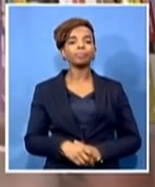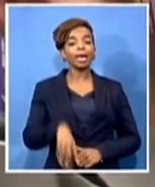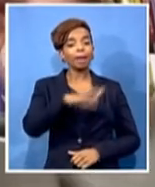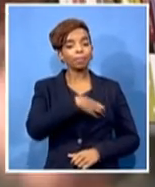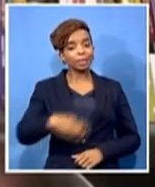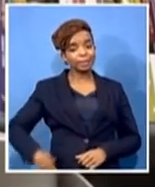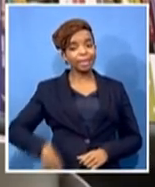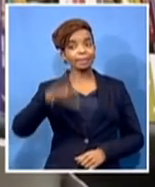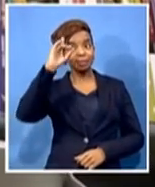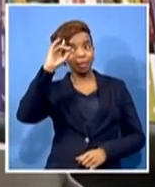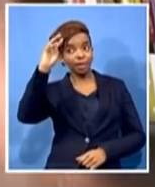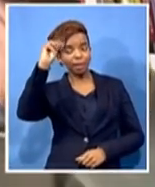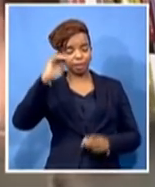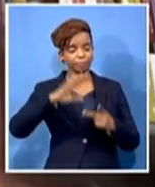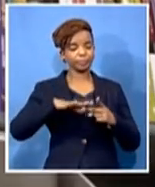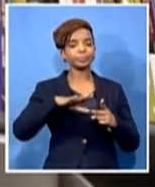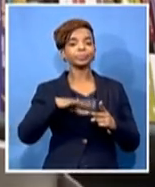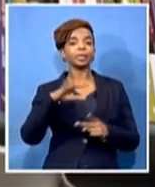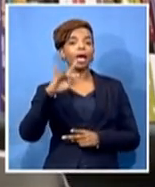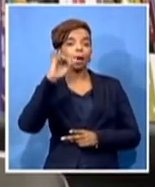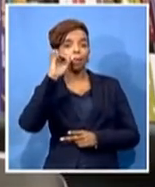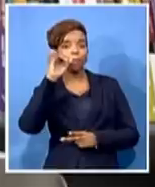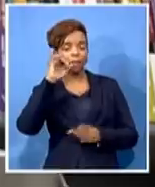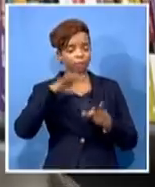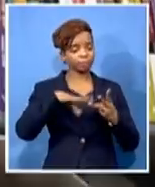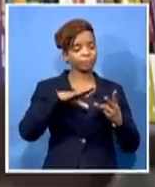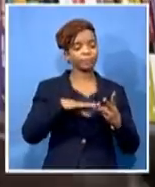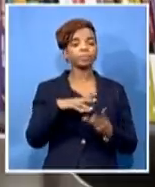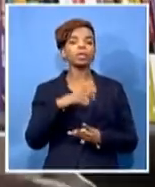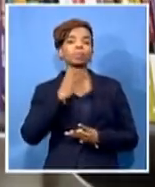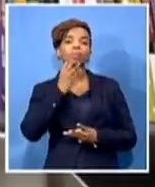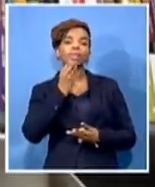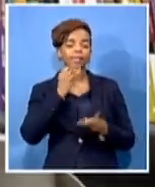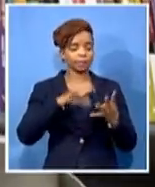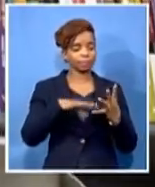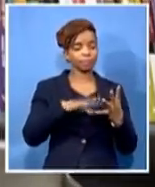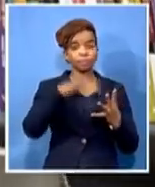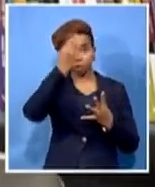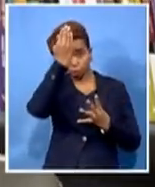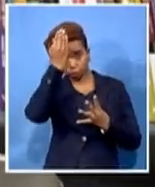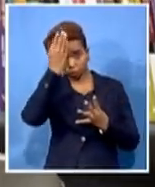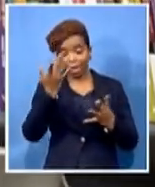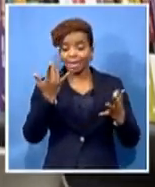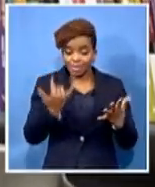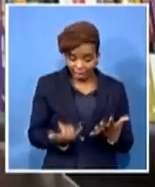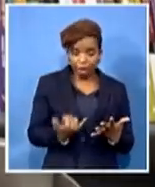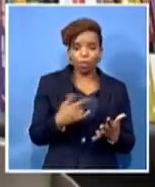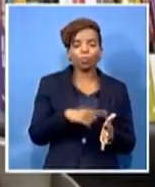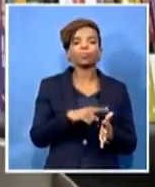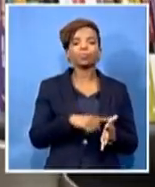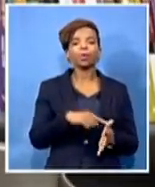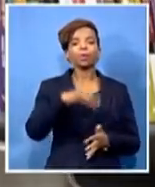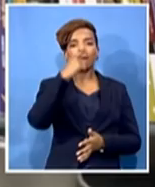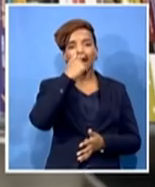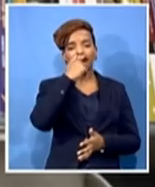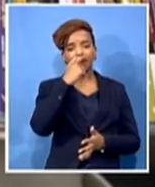Mutlante, President Zuma, and now President Ramaphosa are still talking about the same challenges. We need the